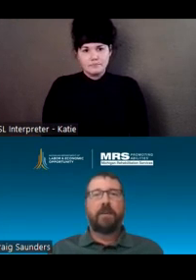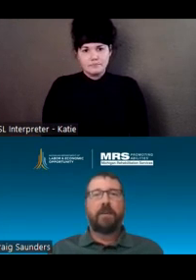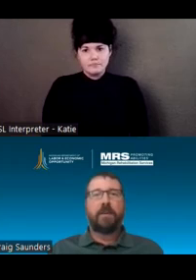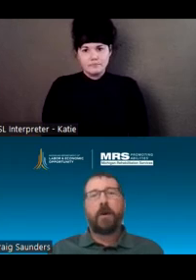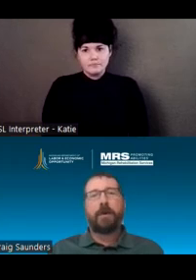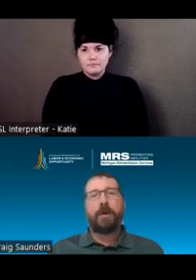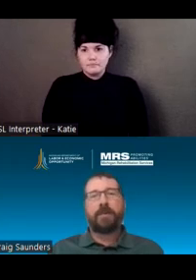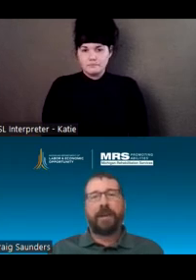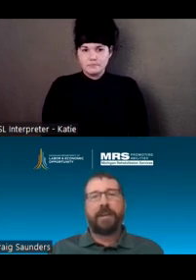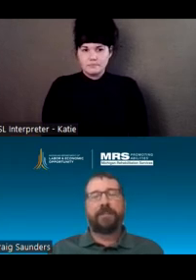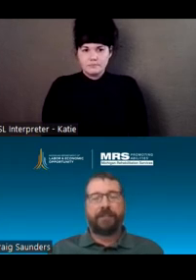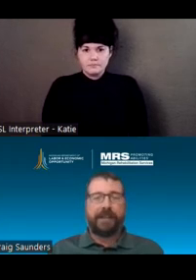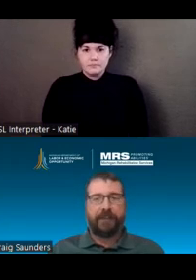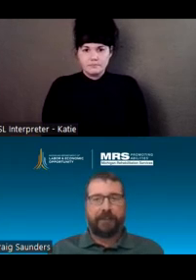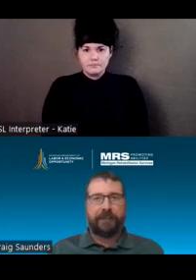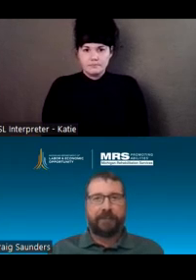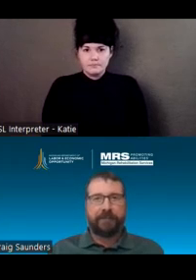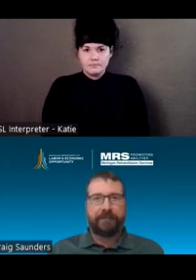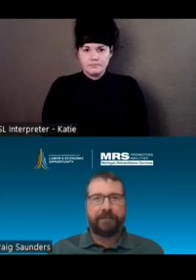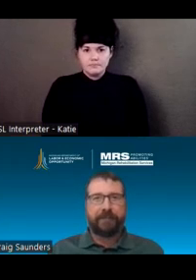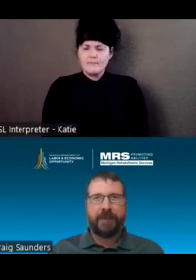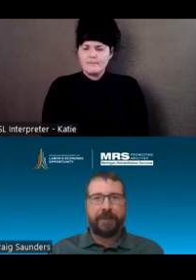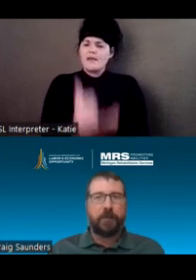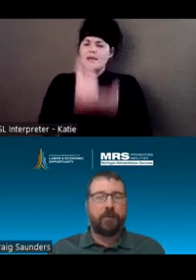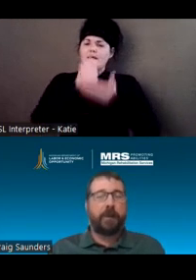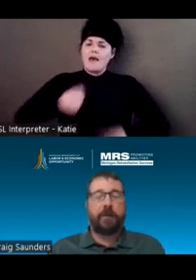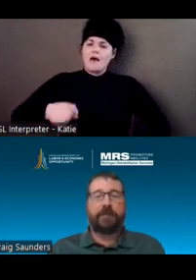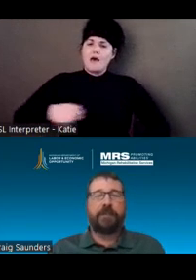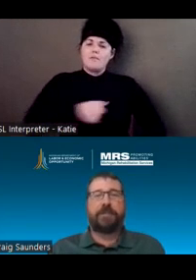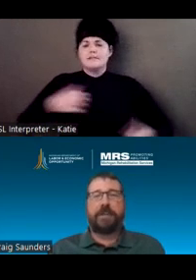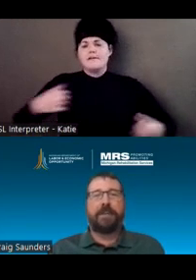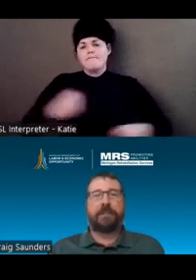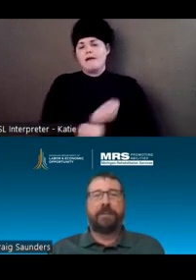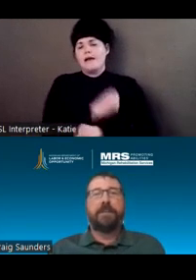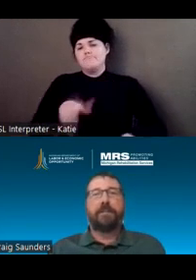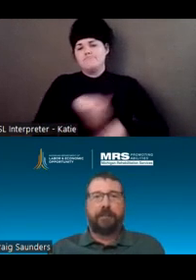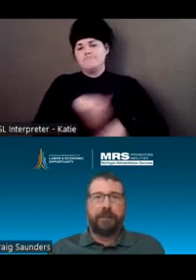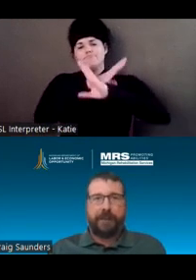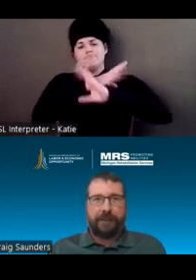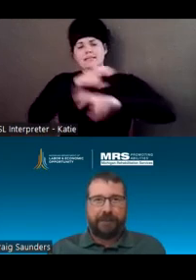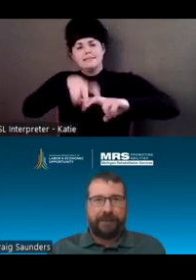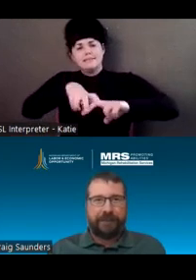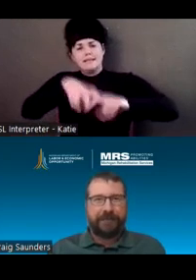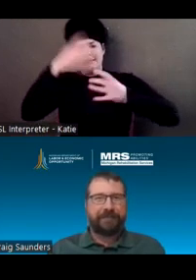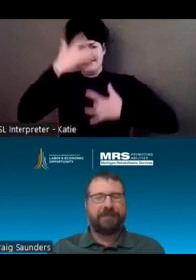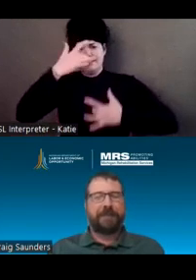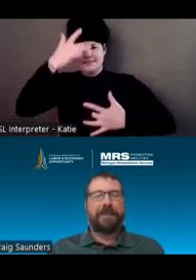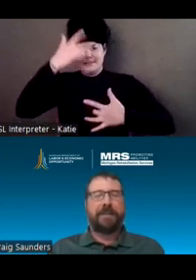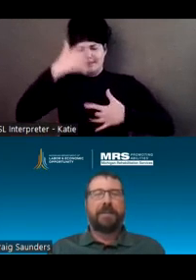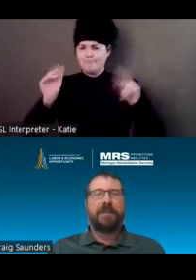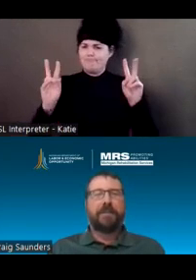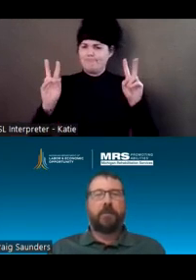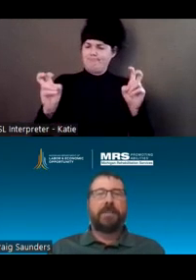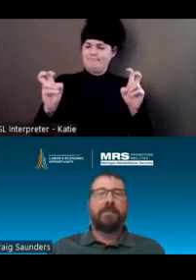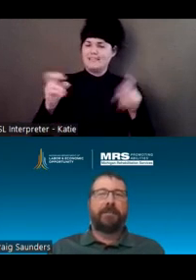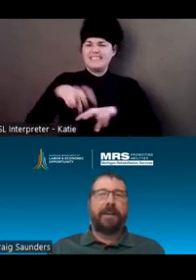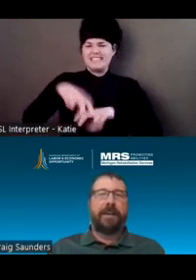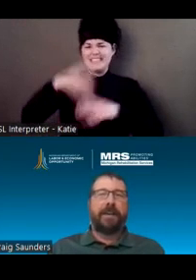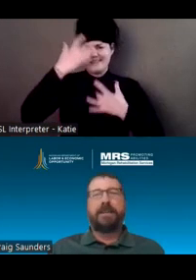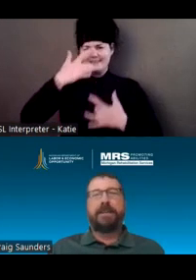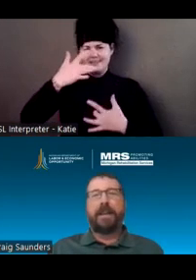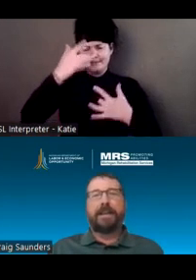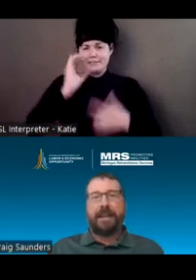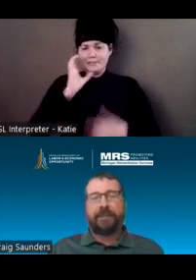We want you to help us fight sitting disease. Who knew there was such a thing as sitting disease? To win the